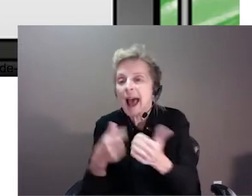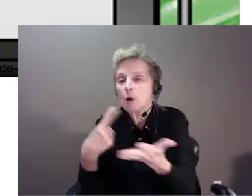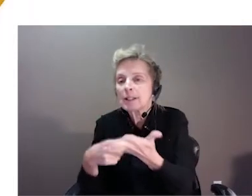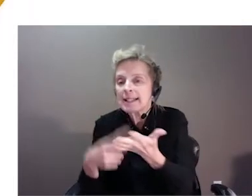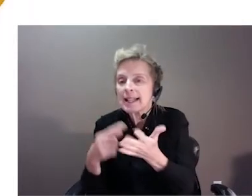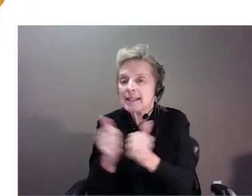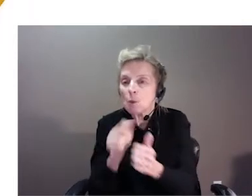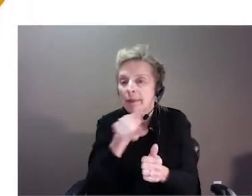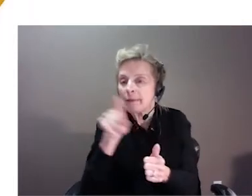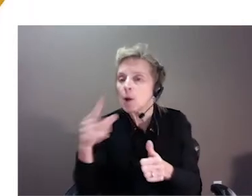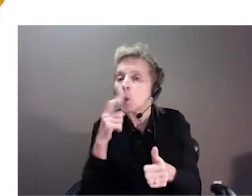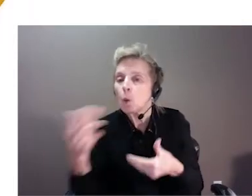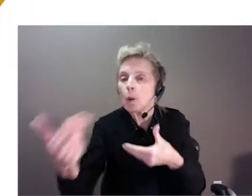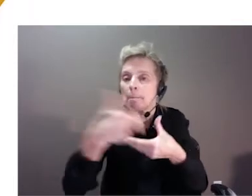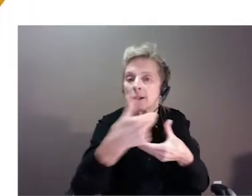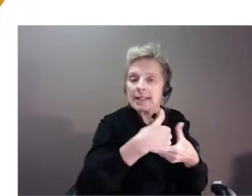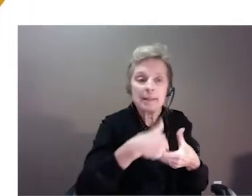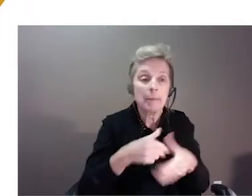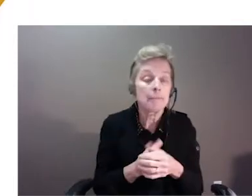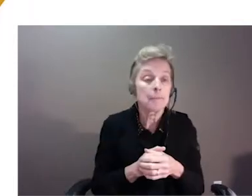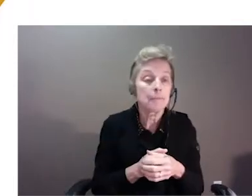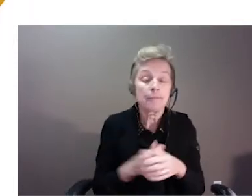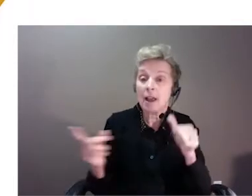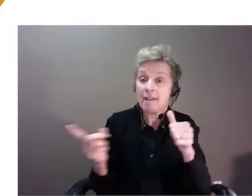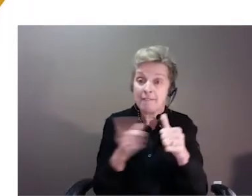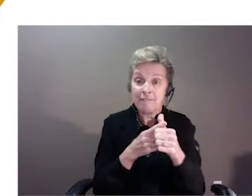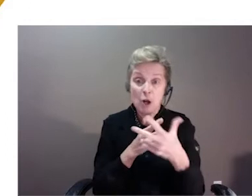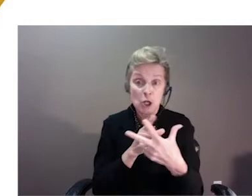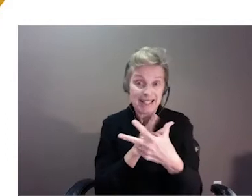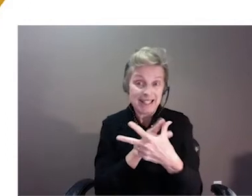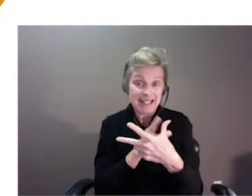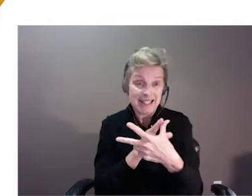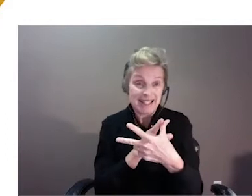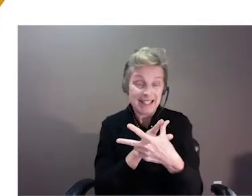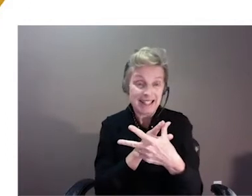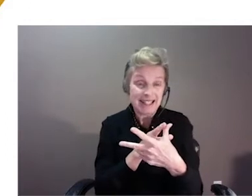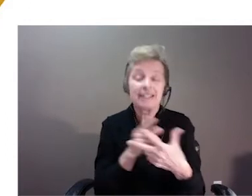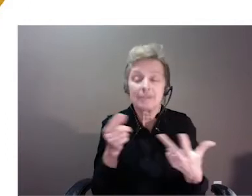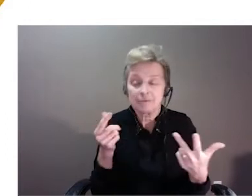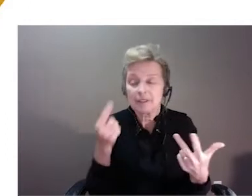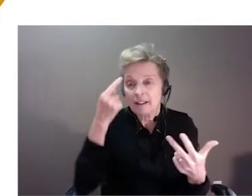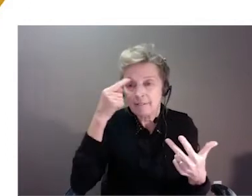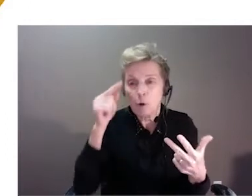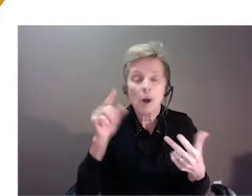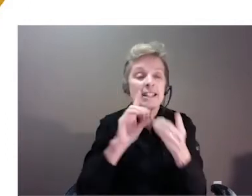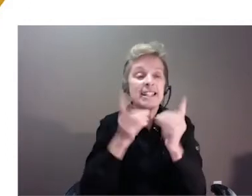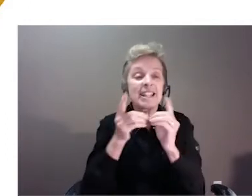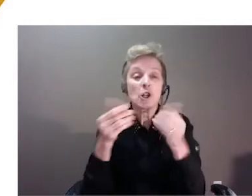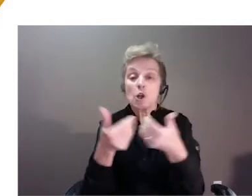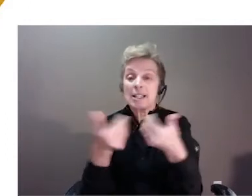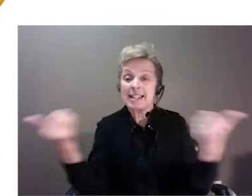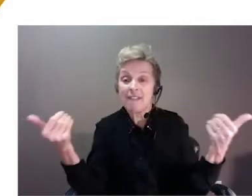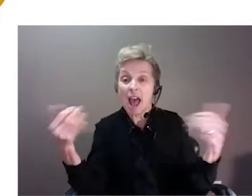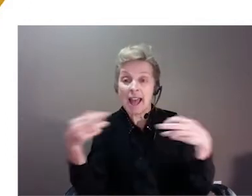please. The first factor perpetuating the digital divide and noted by most of the participants is the importance